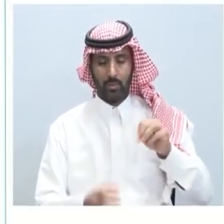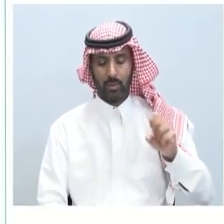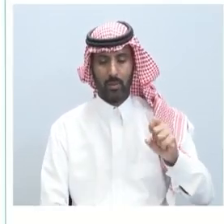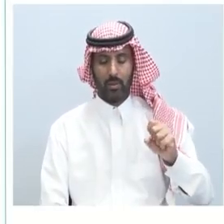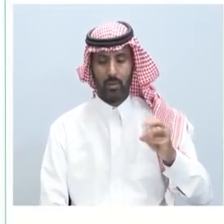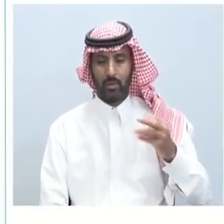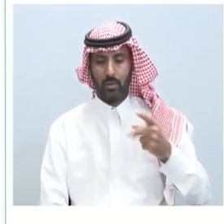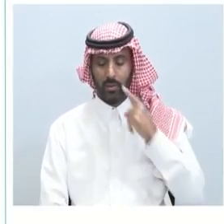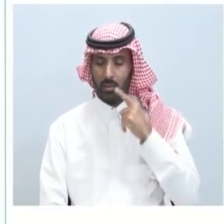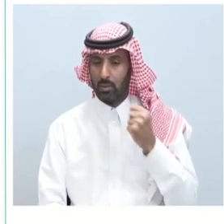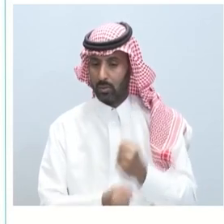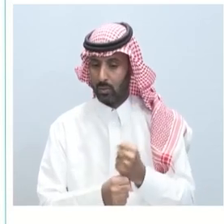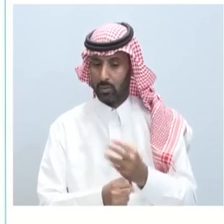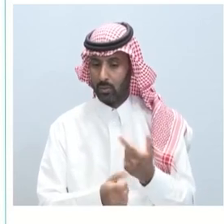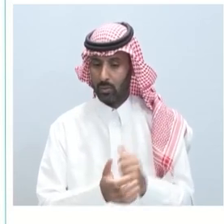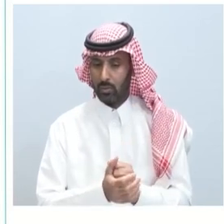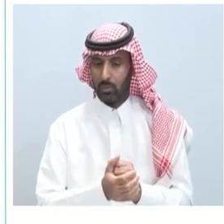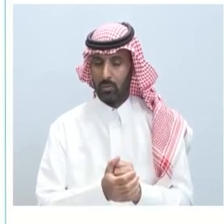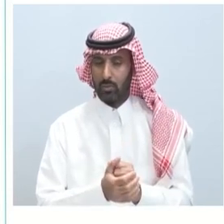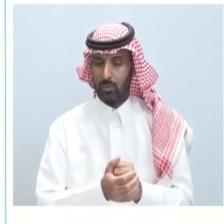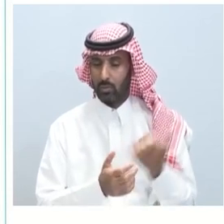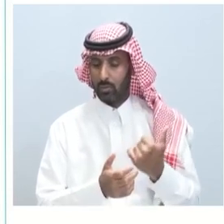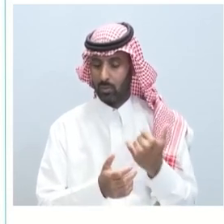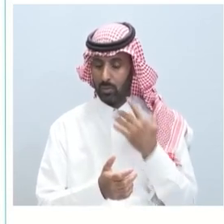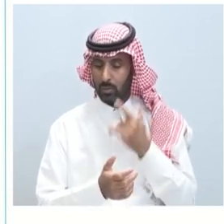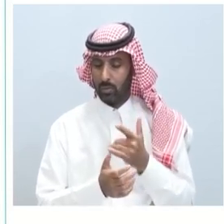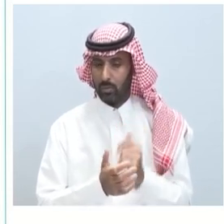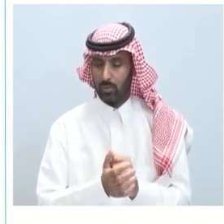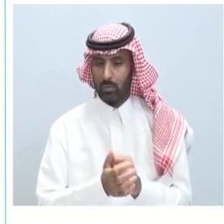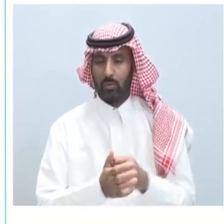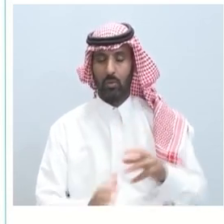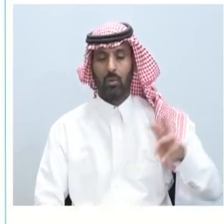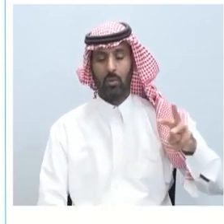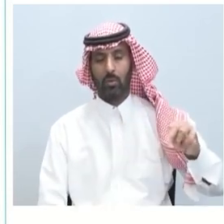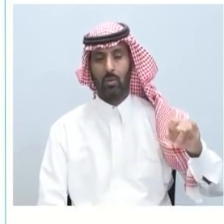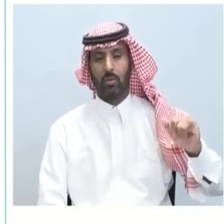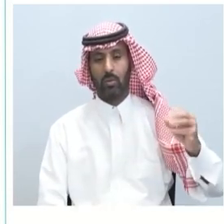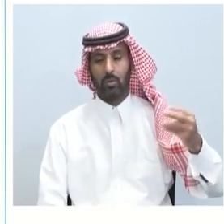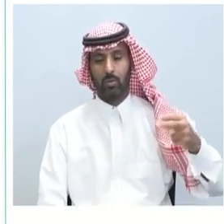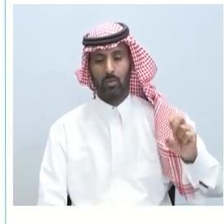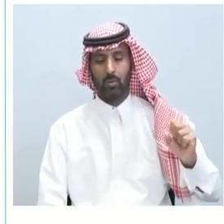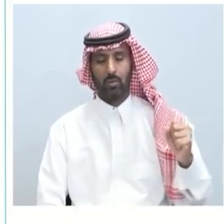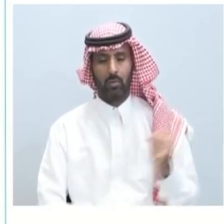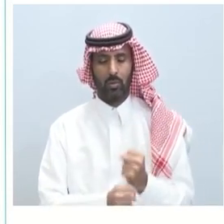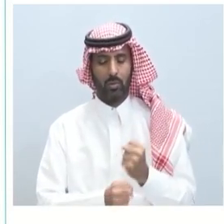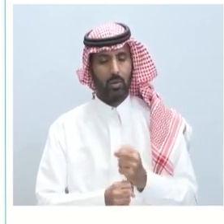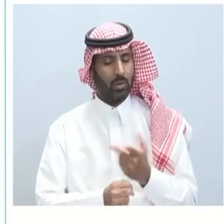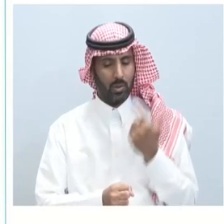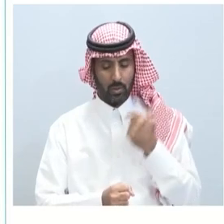considering doing and why? Number three, what is Mike considering doing and